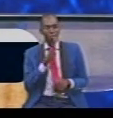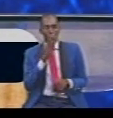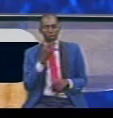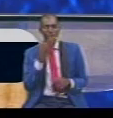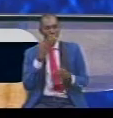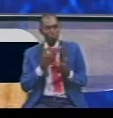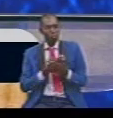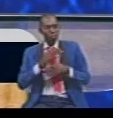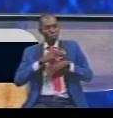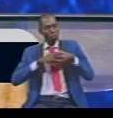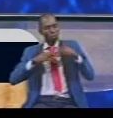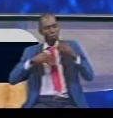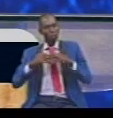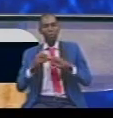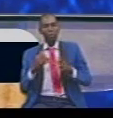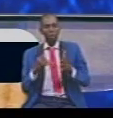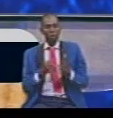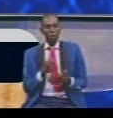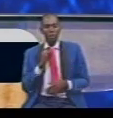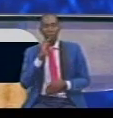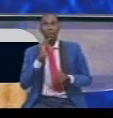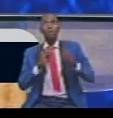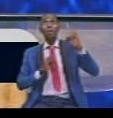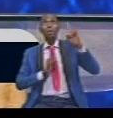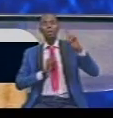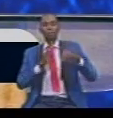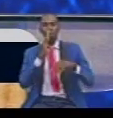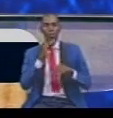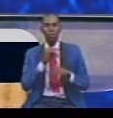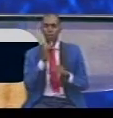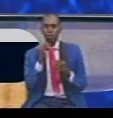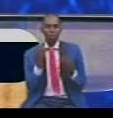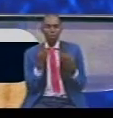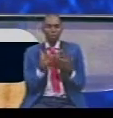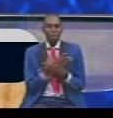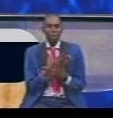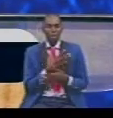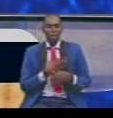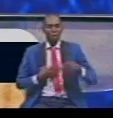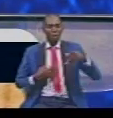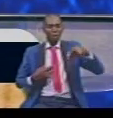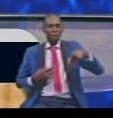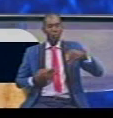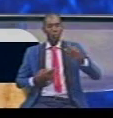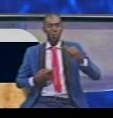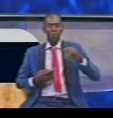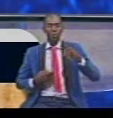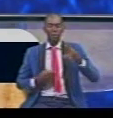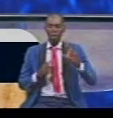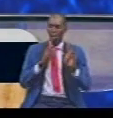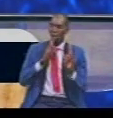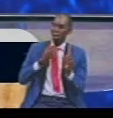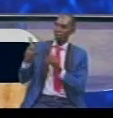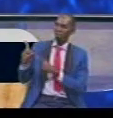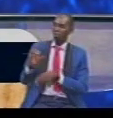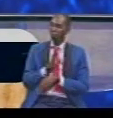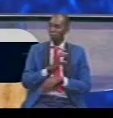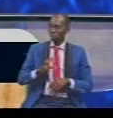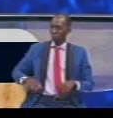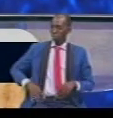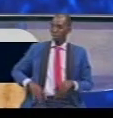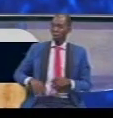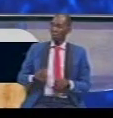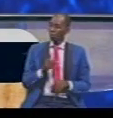I, be not afraid. And Peter answered him and said,